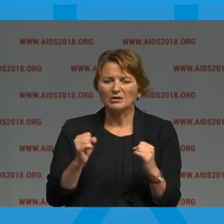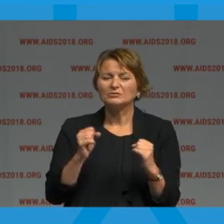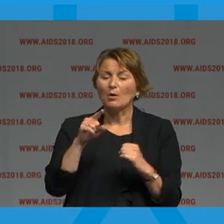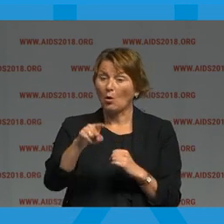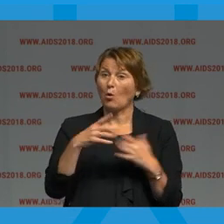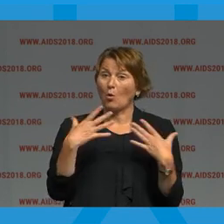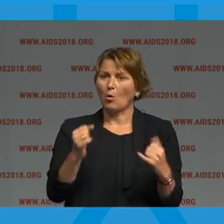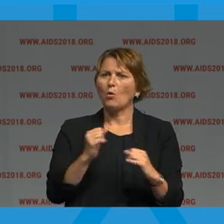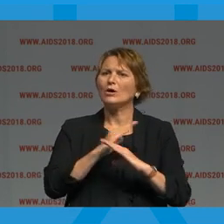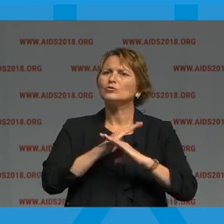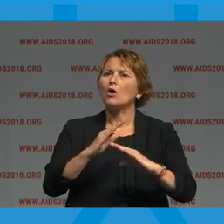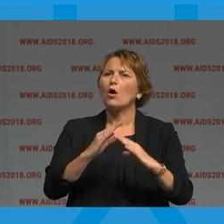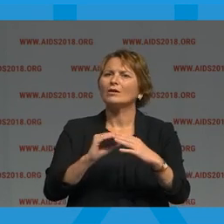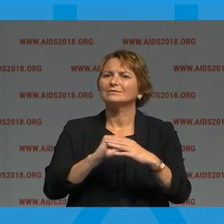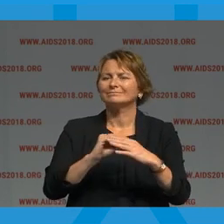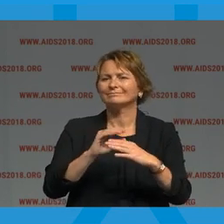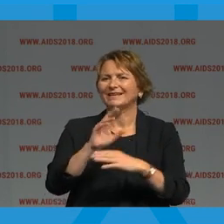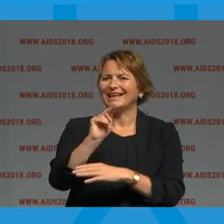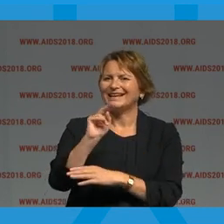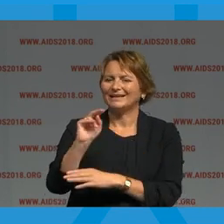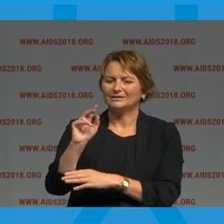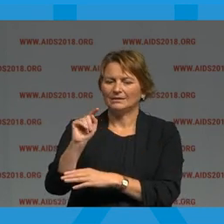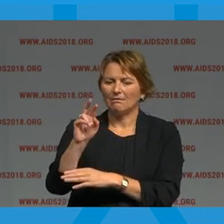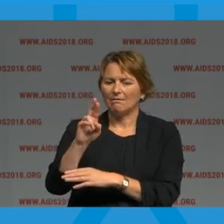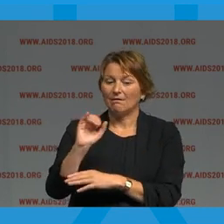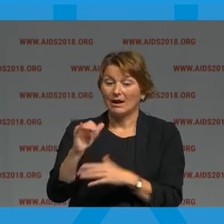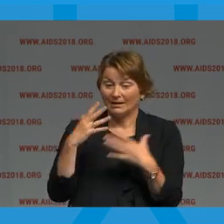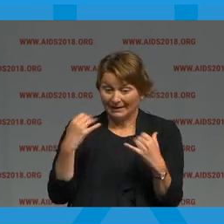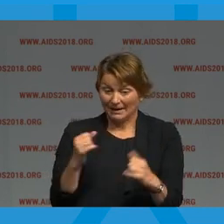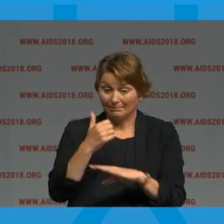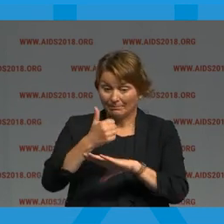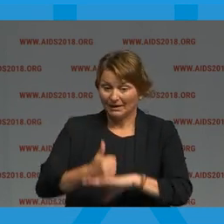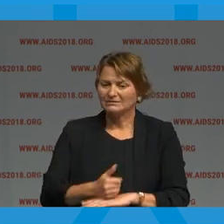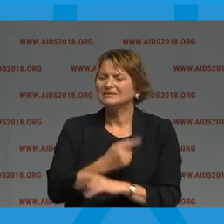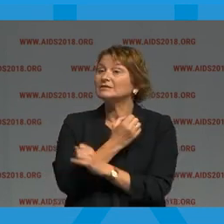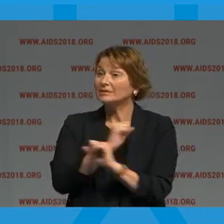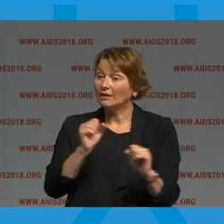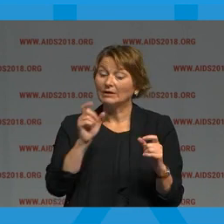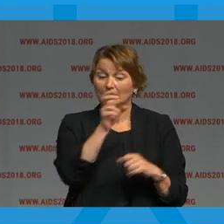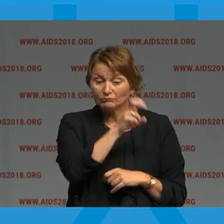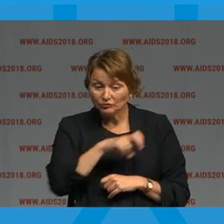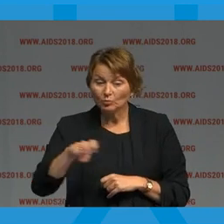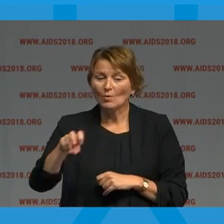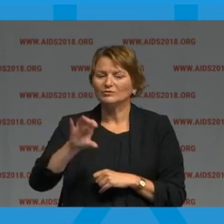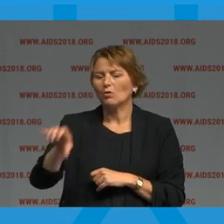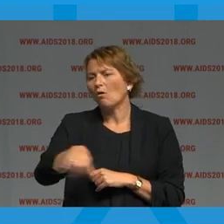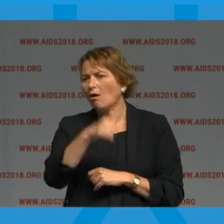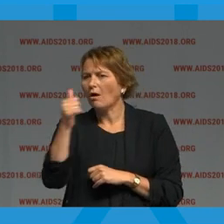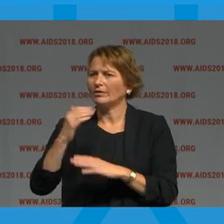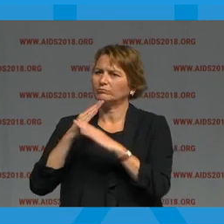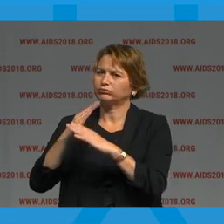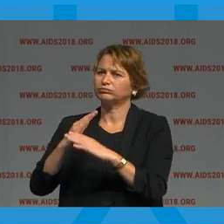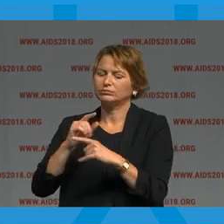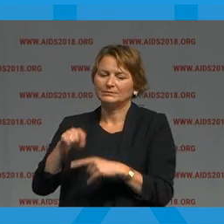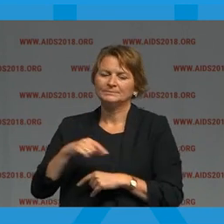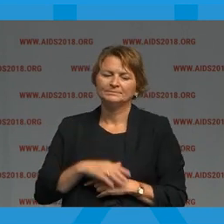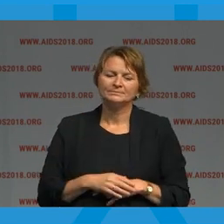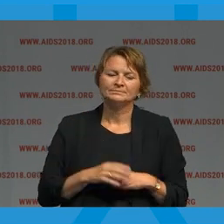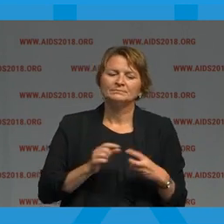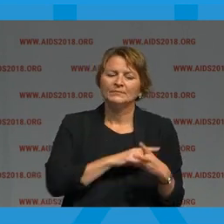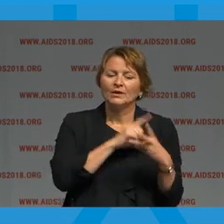without a resistant test? In countries where plasma viral load is not regularly available, how risky is to promote massive switches